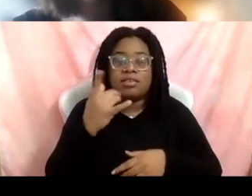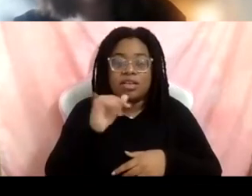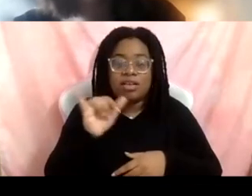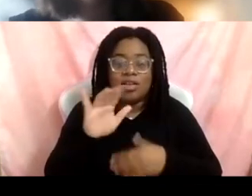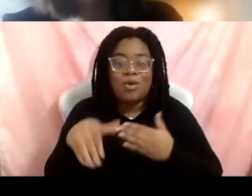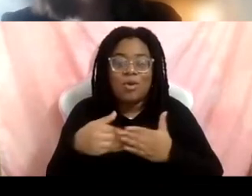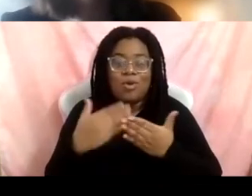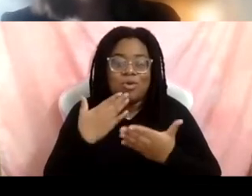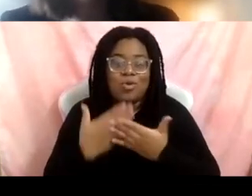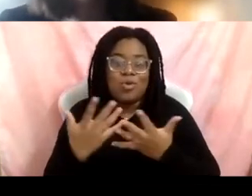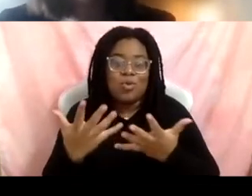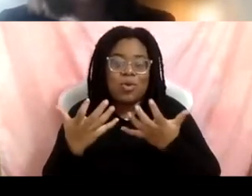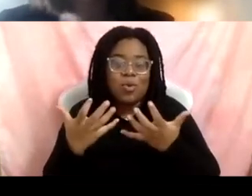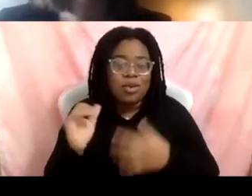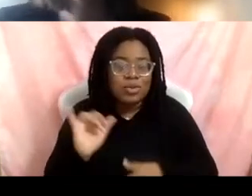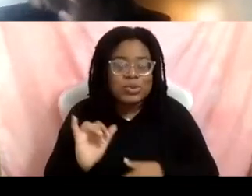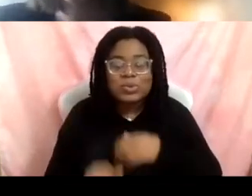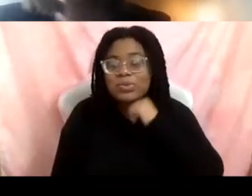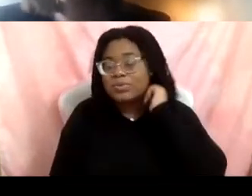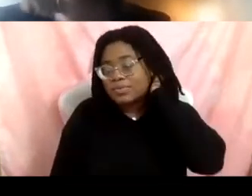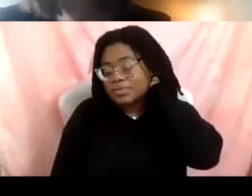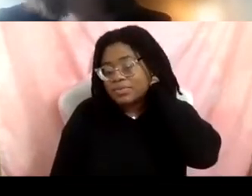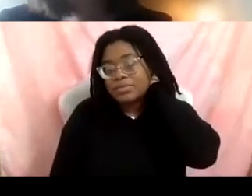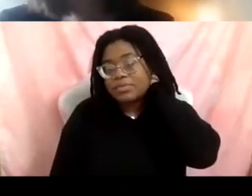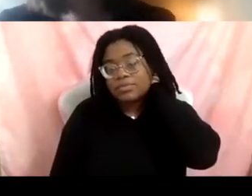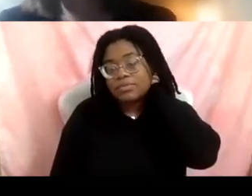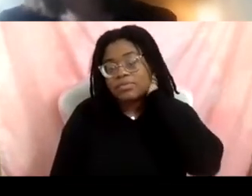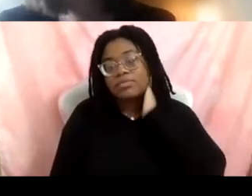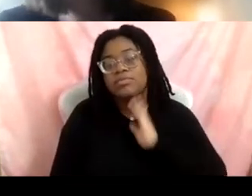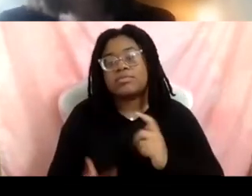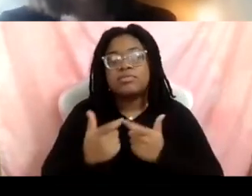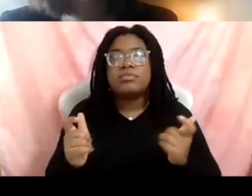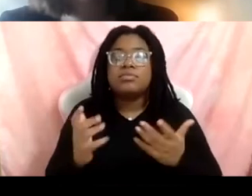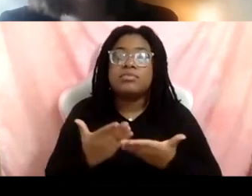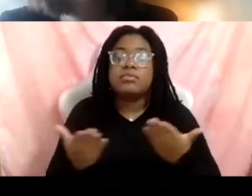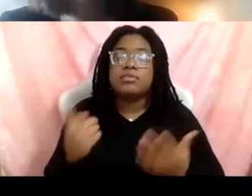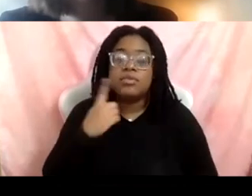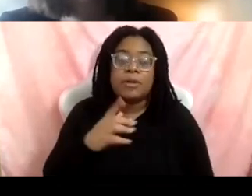that's all that we want as well. But I think the biggest thing, as from my personal